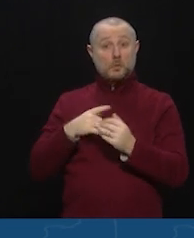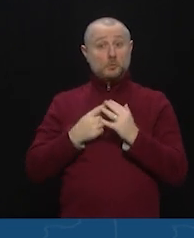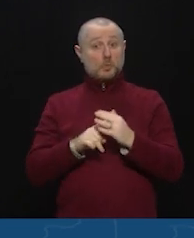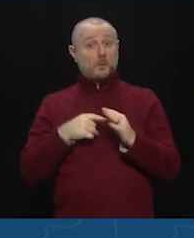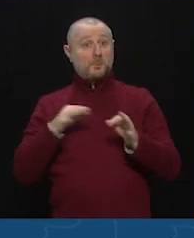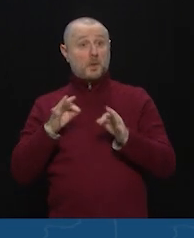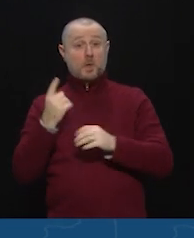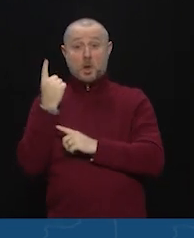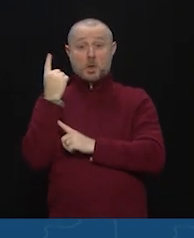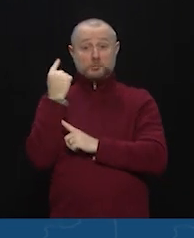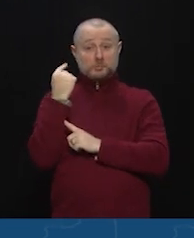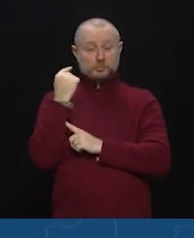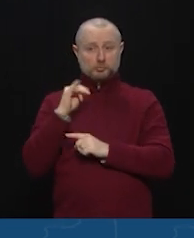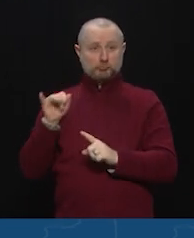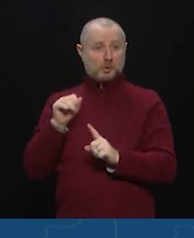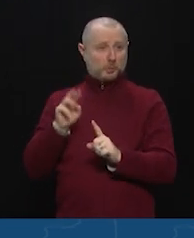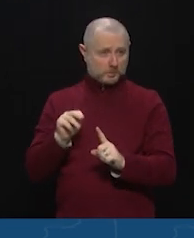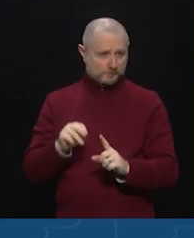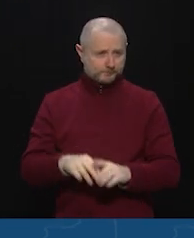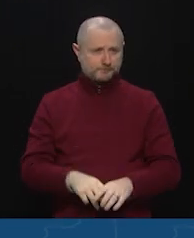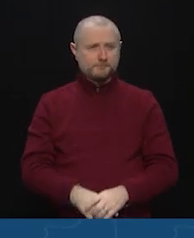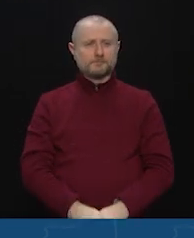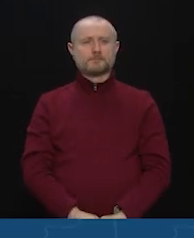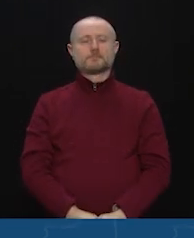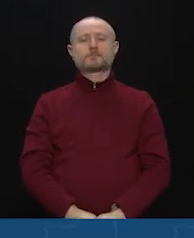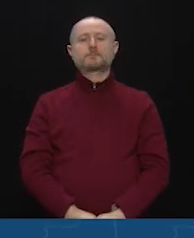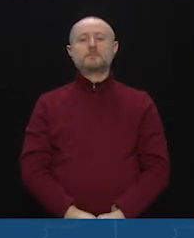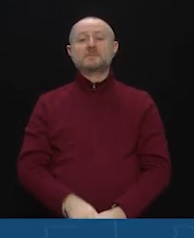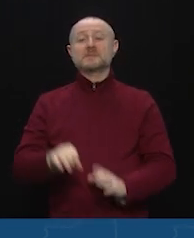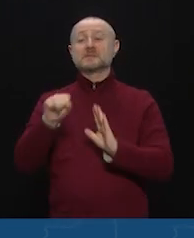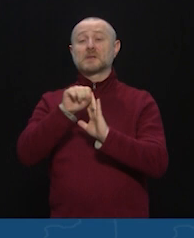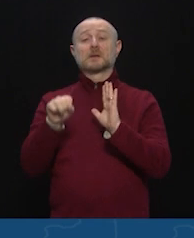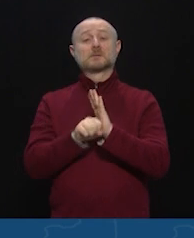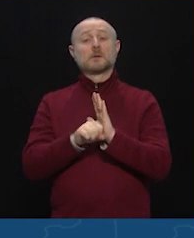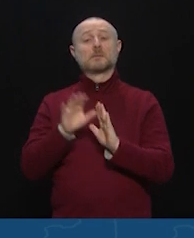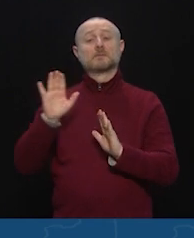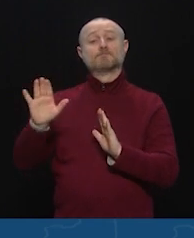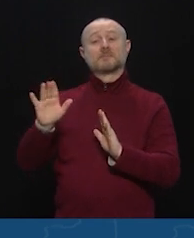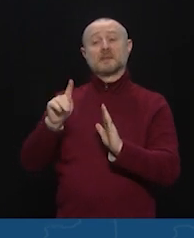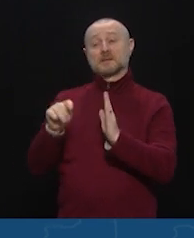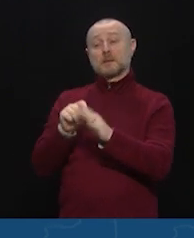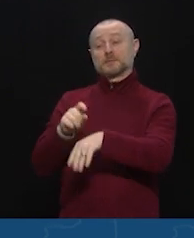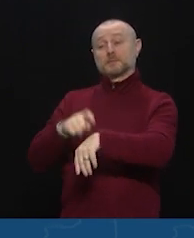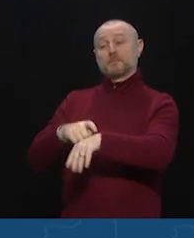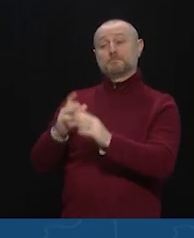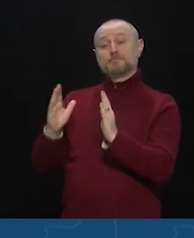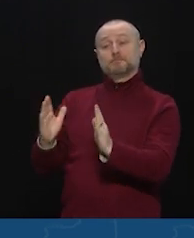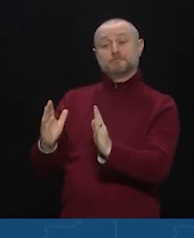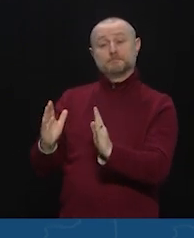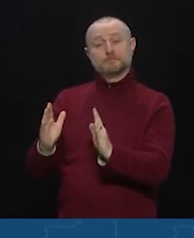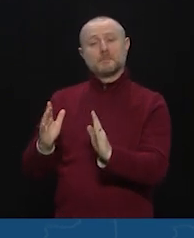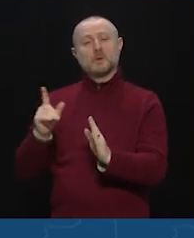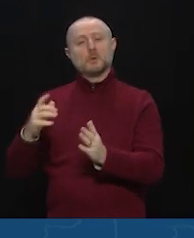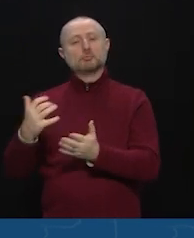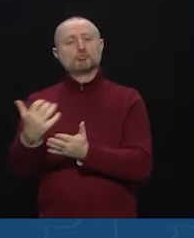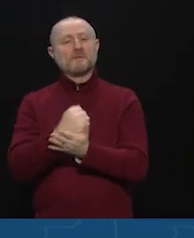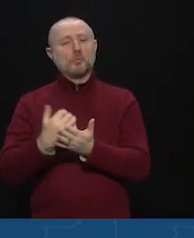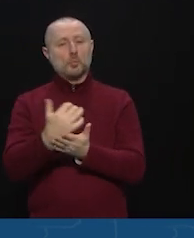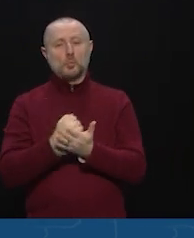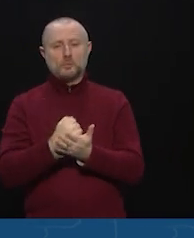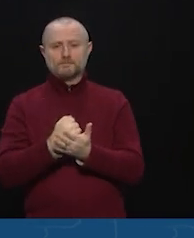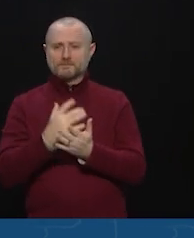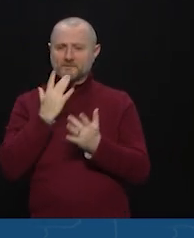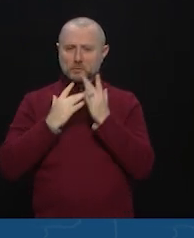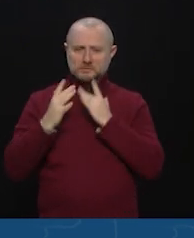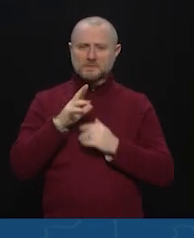last January. Last January, the state was looking at a revenue shortfall of